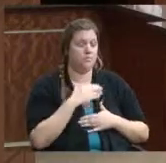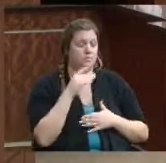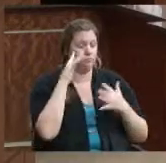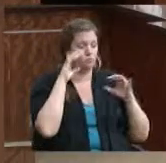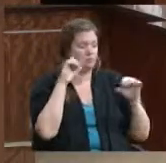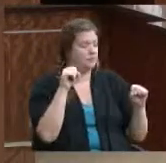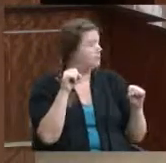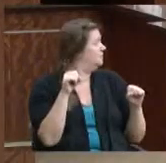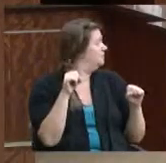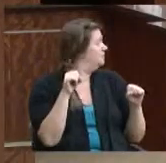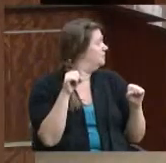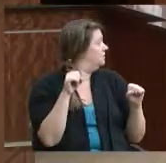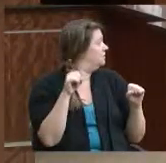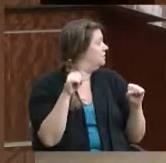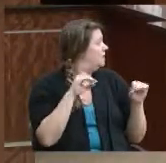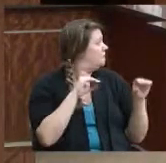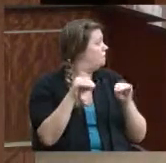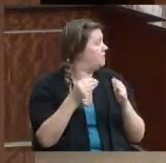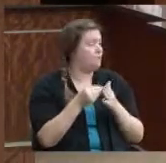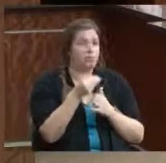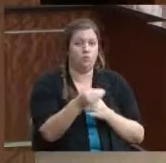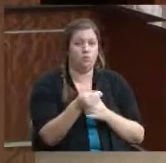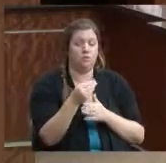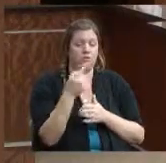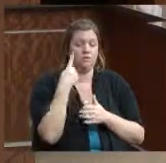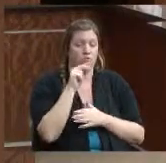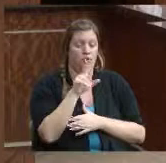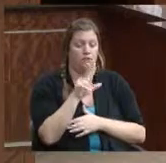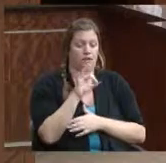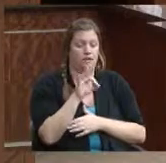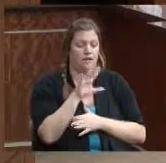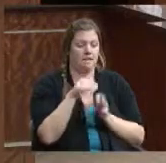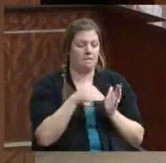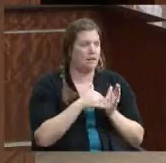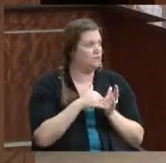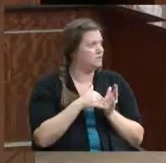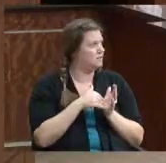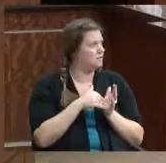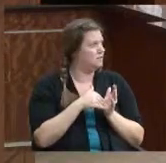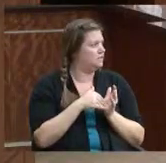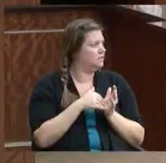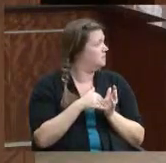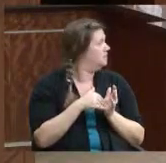President. Councilman Ricks. Move that we purchase the vehicle for